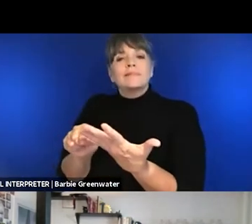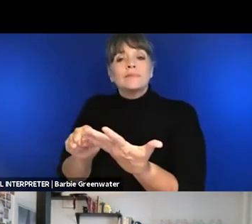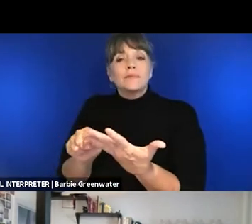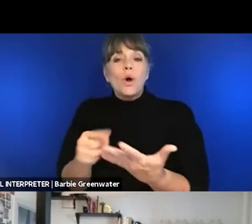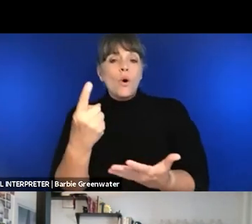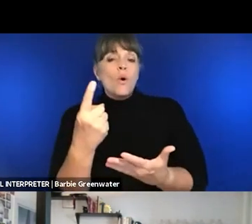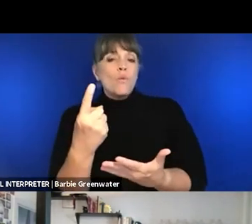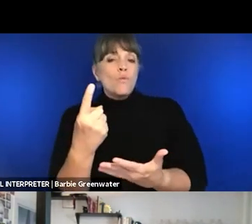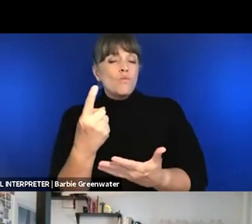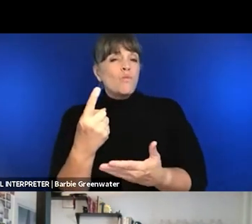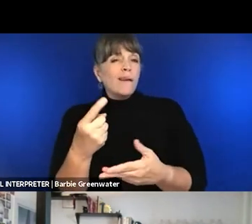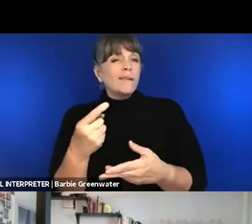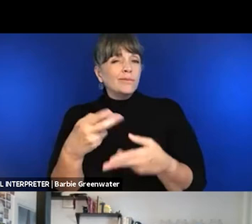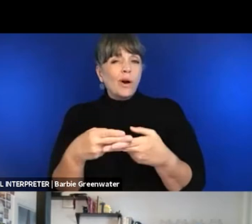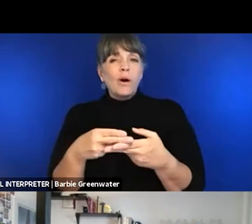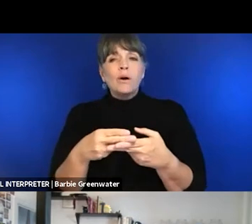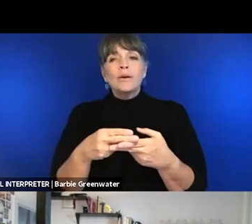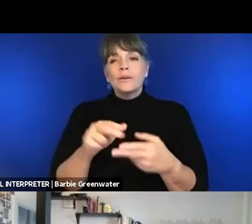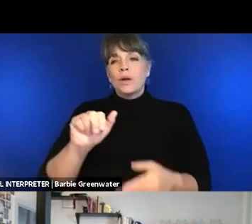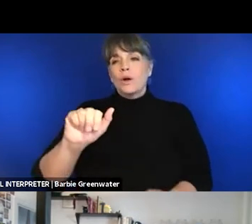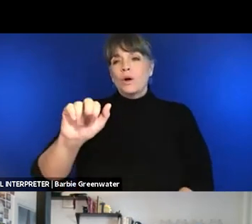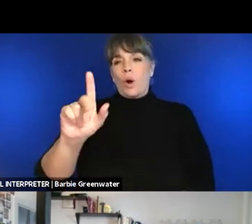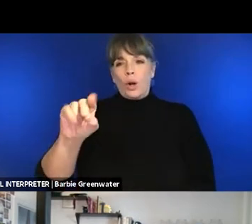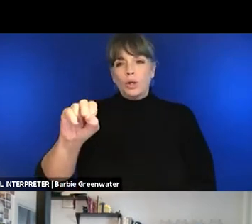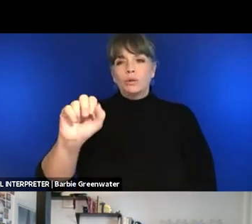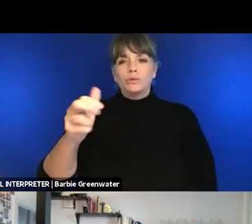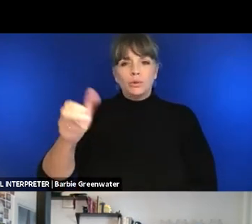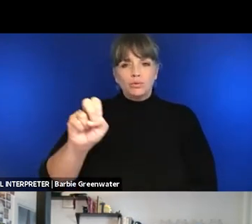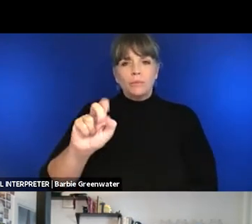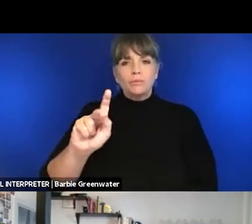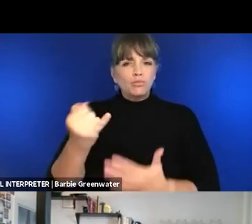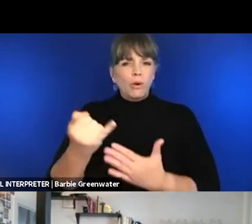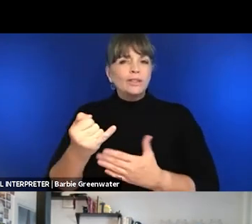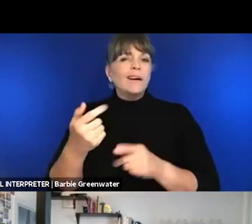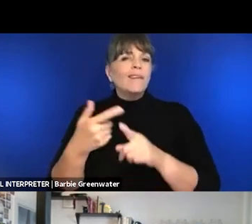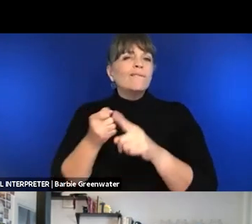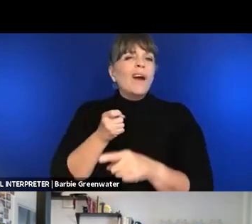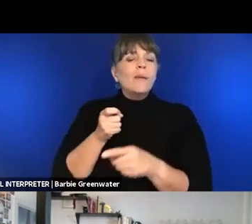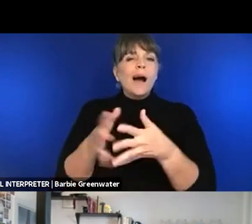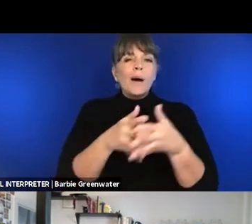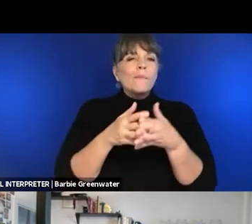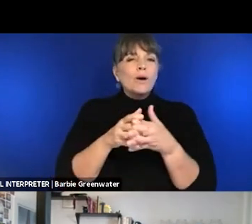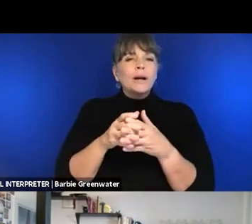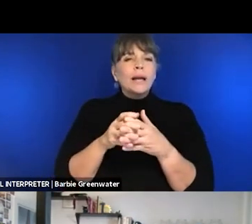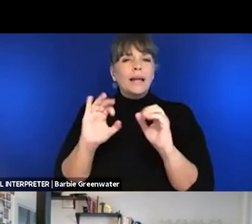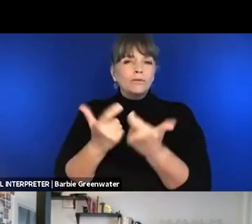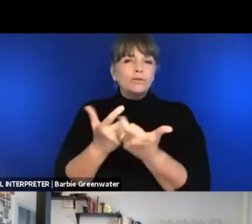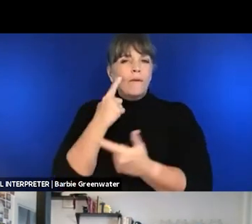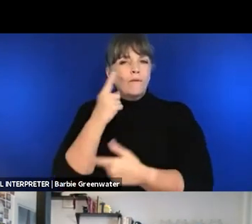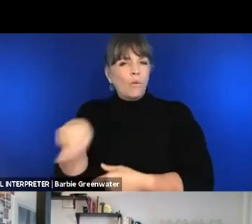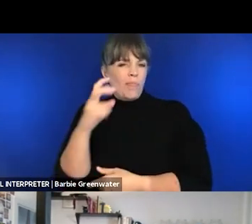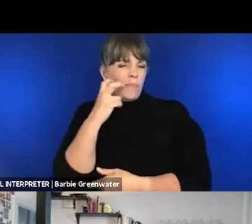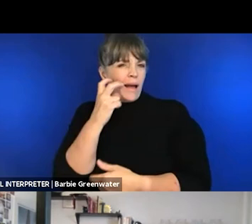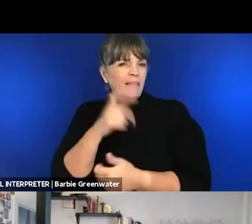Description Project of the American Council of the Blind. They're tracking mostly TV and film at this